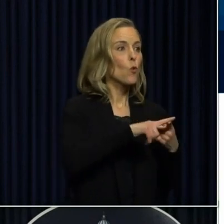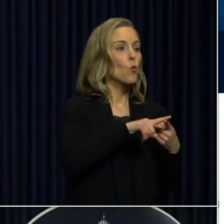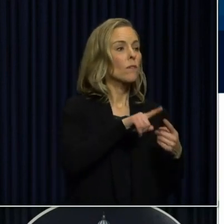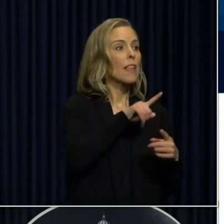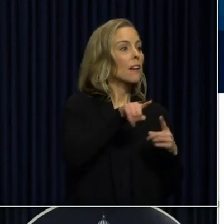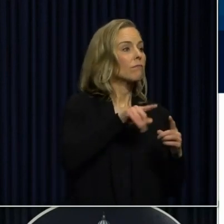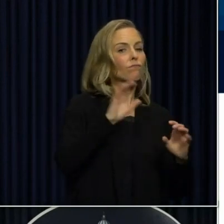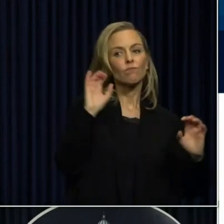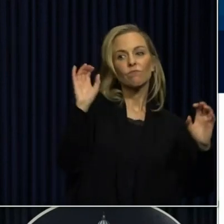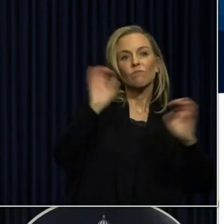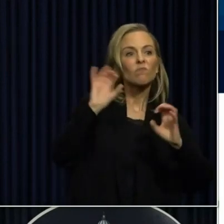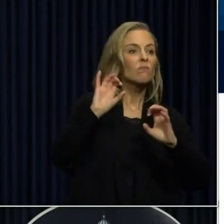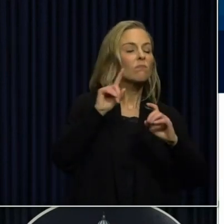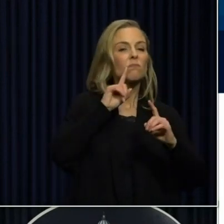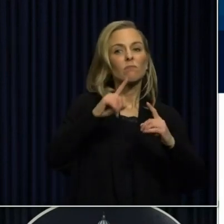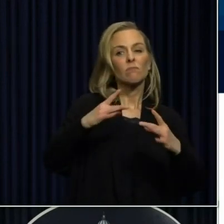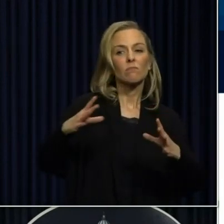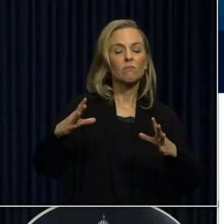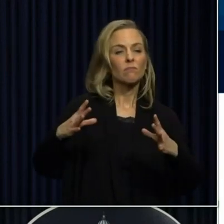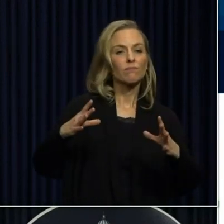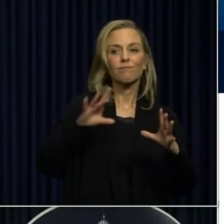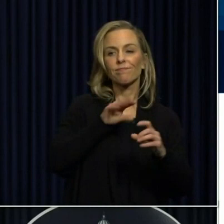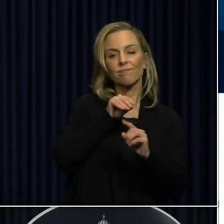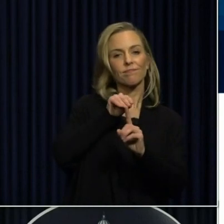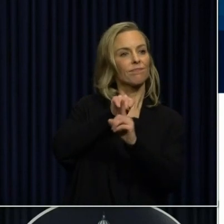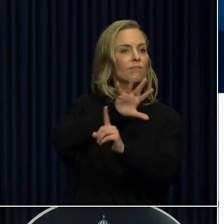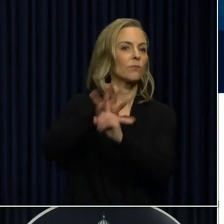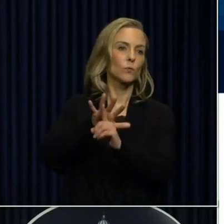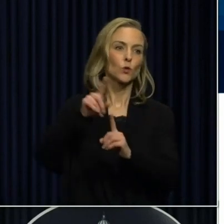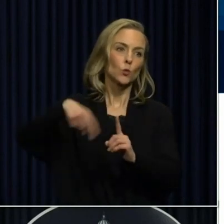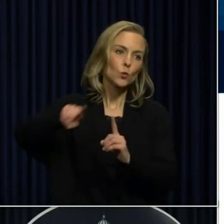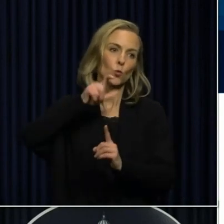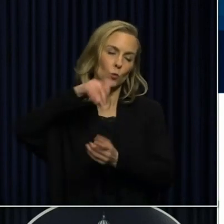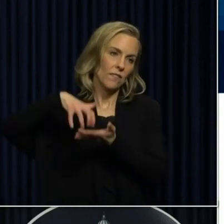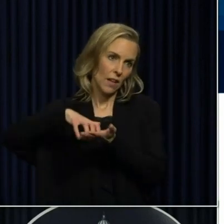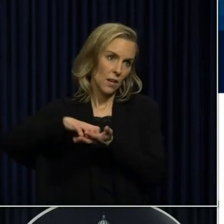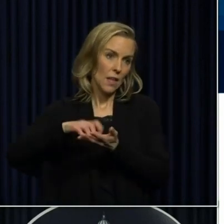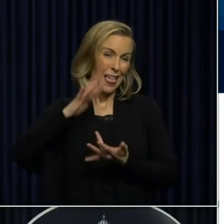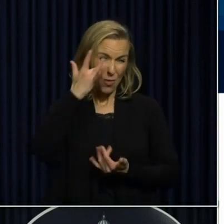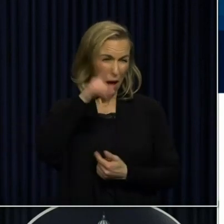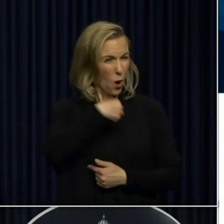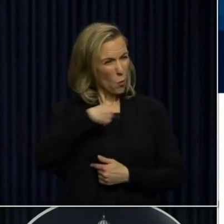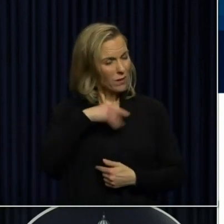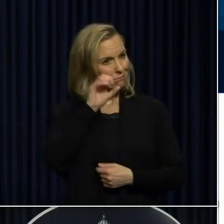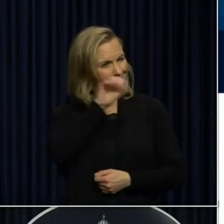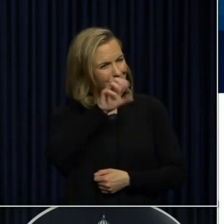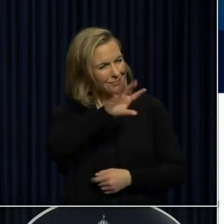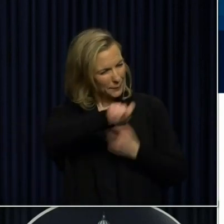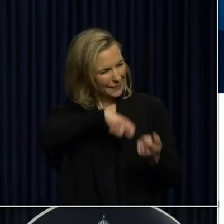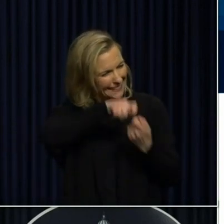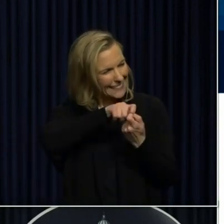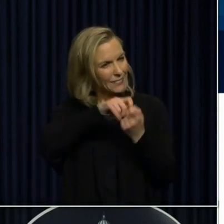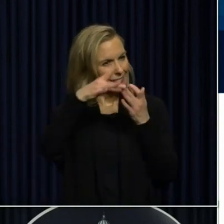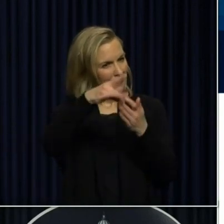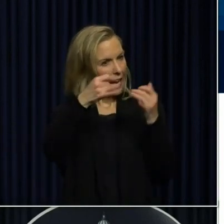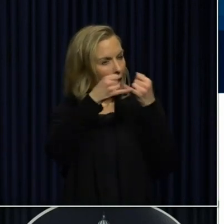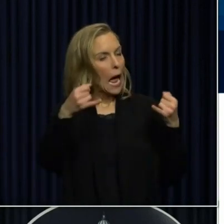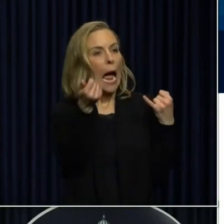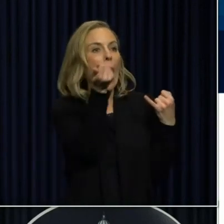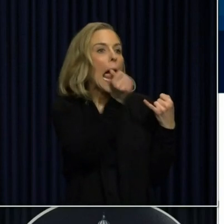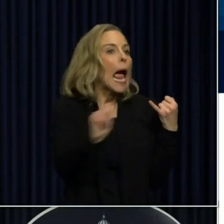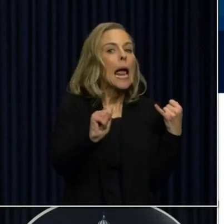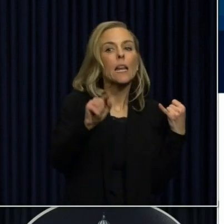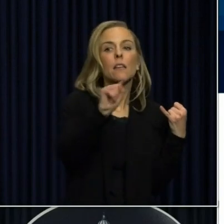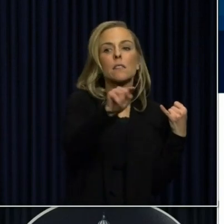vulnerable. And this is why one of our specific guidelines that we have is to make sure that in any